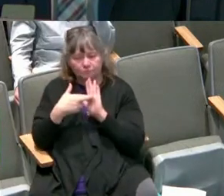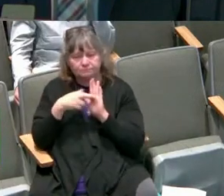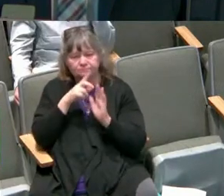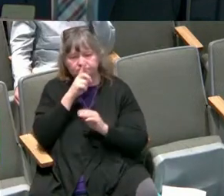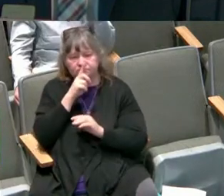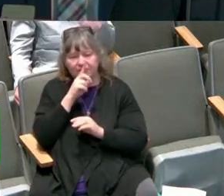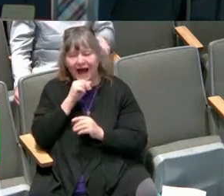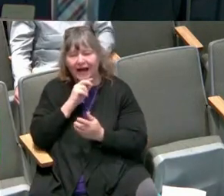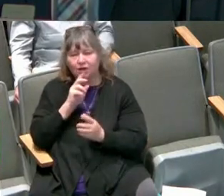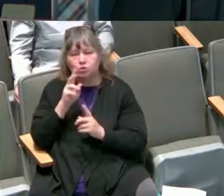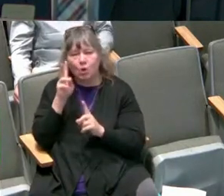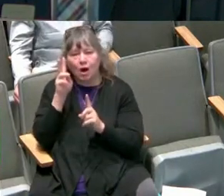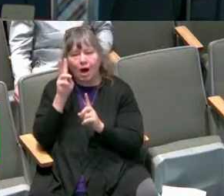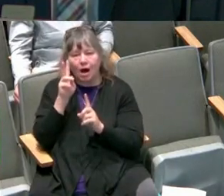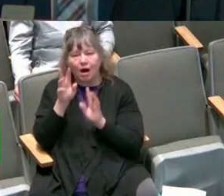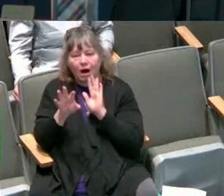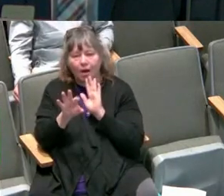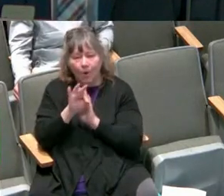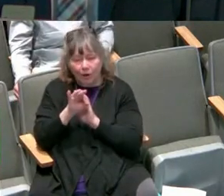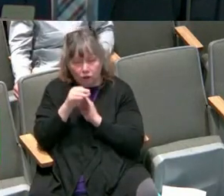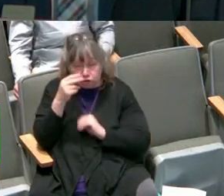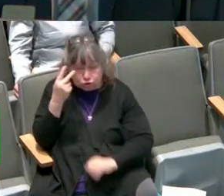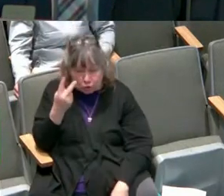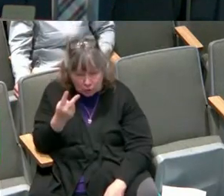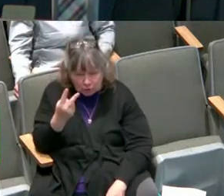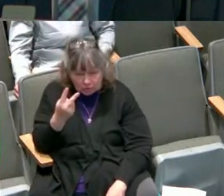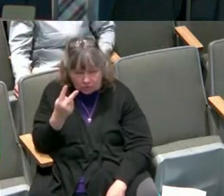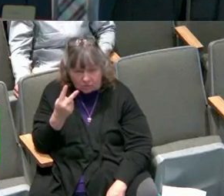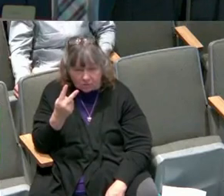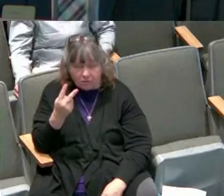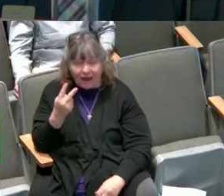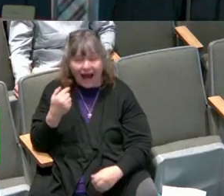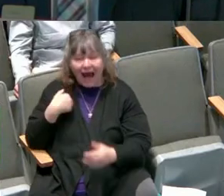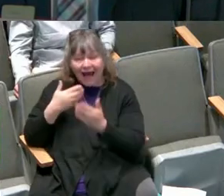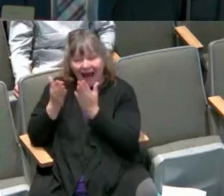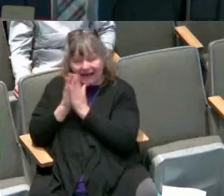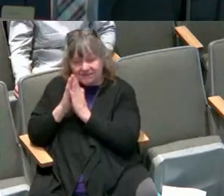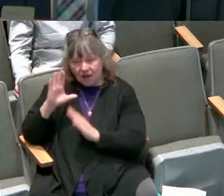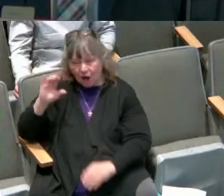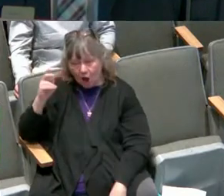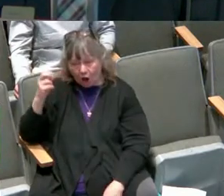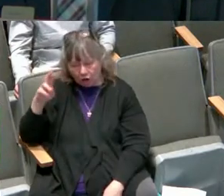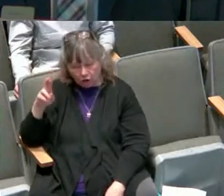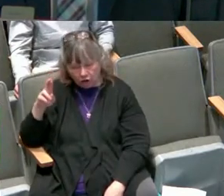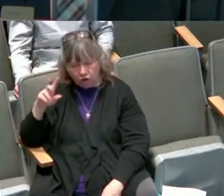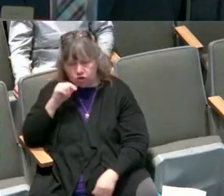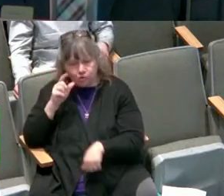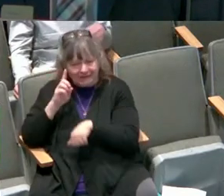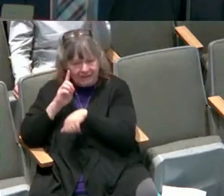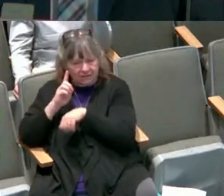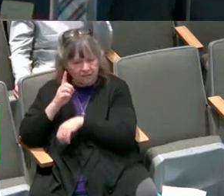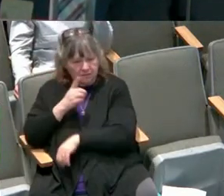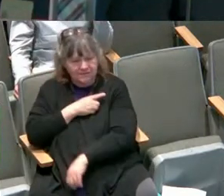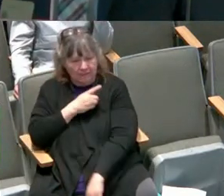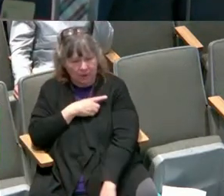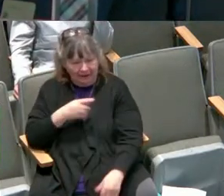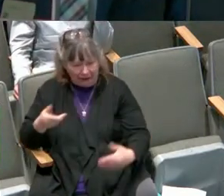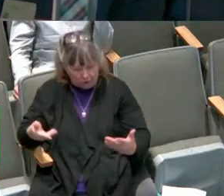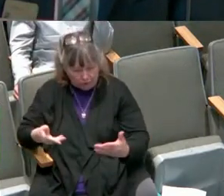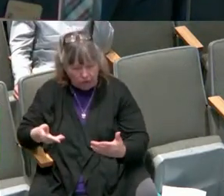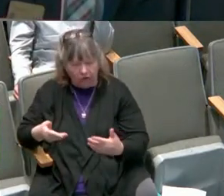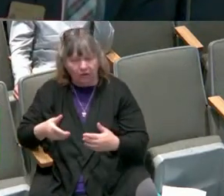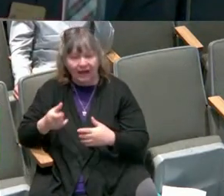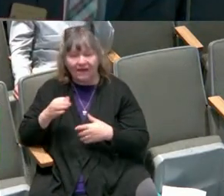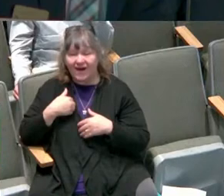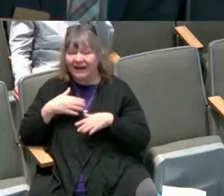I need to appoint two Deputy Town moderators um I've asked Conor to be a deputy who's up here with me in case